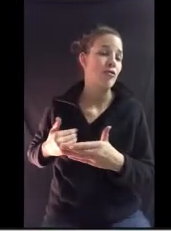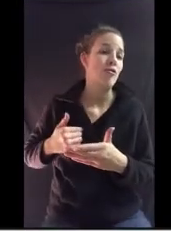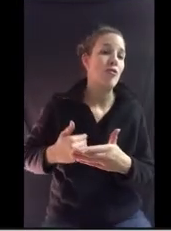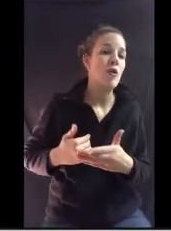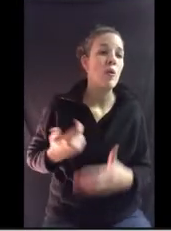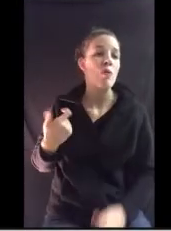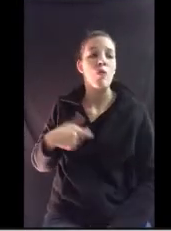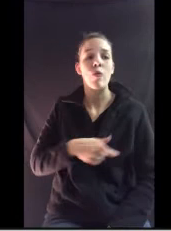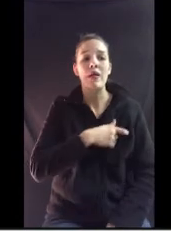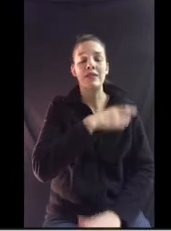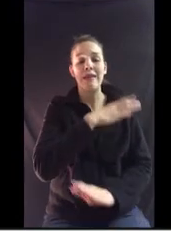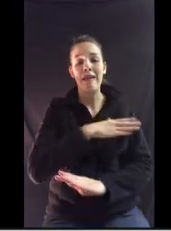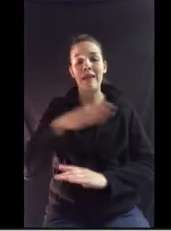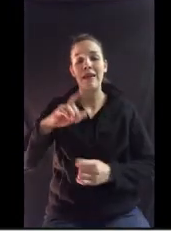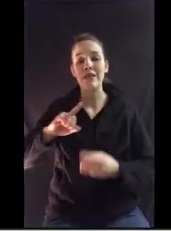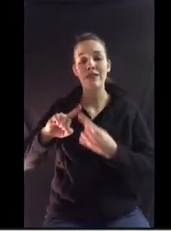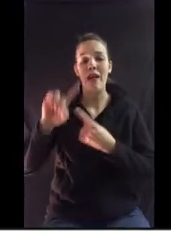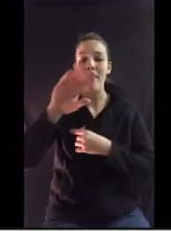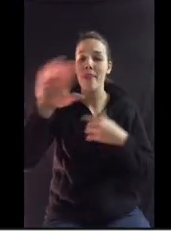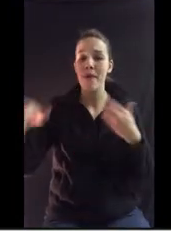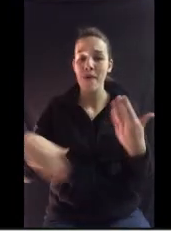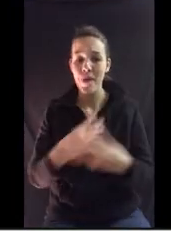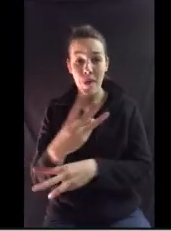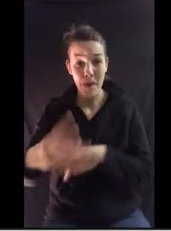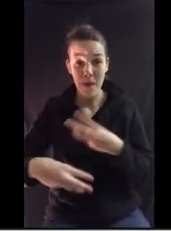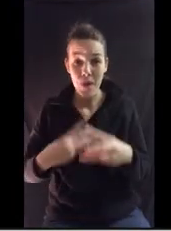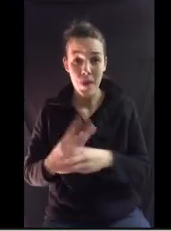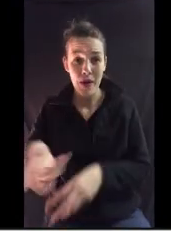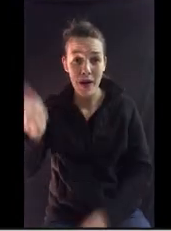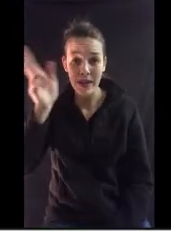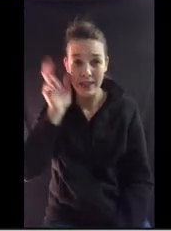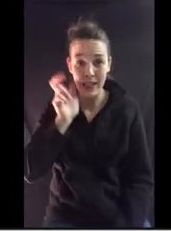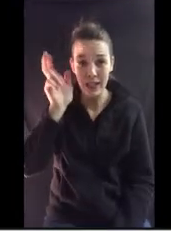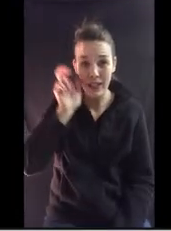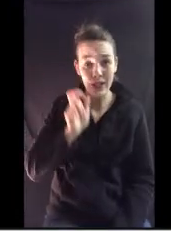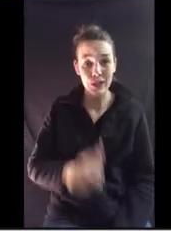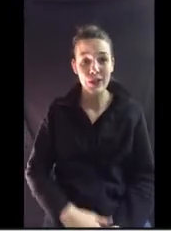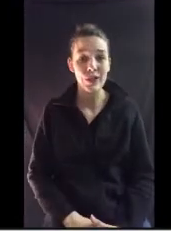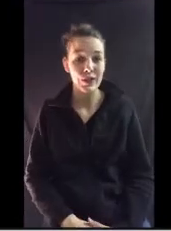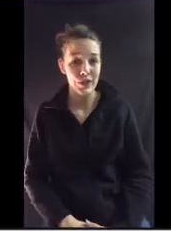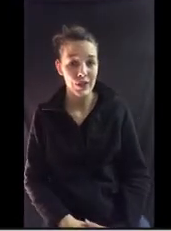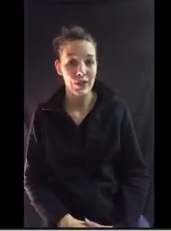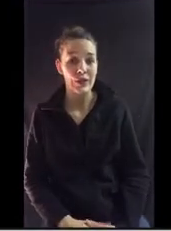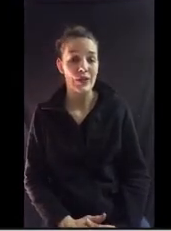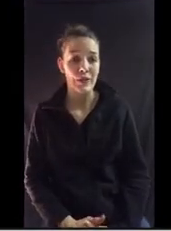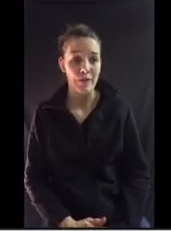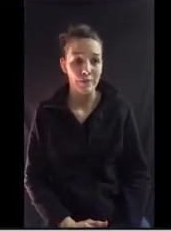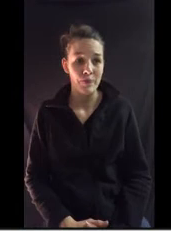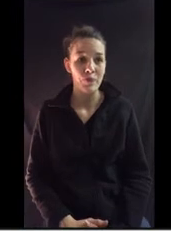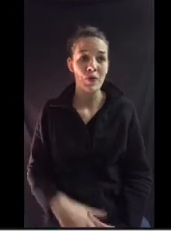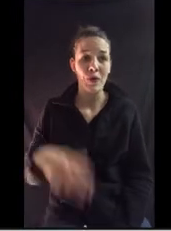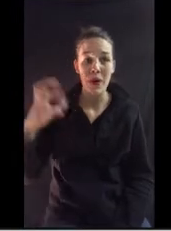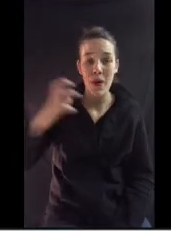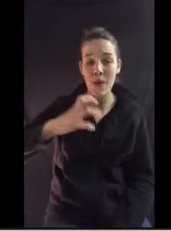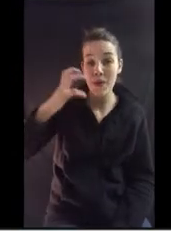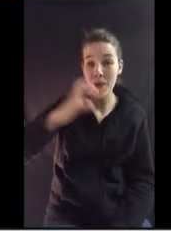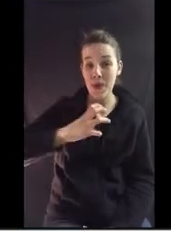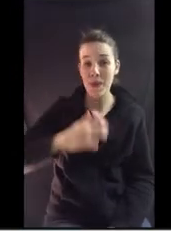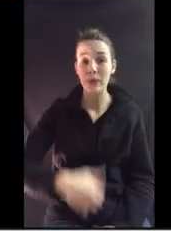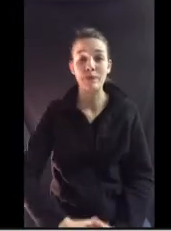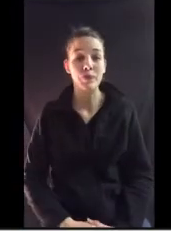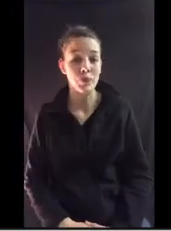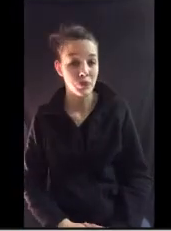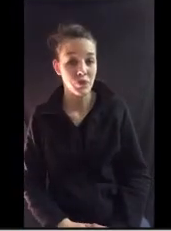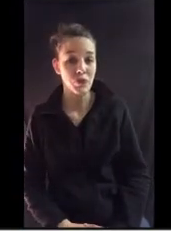the day draws near, we'll sing until the whole world